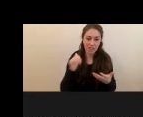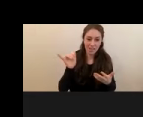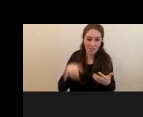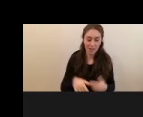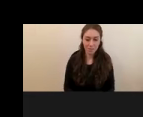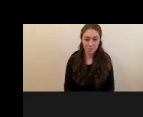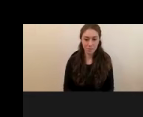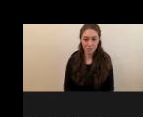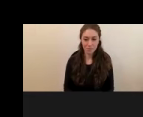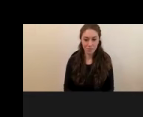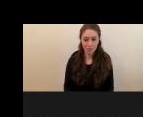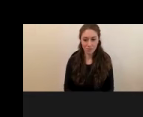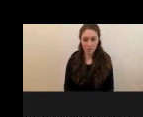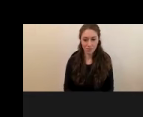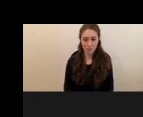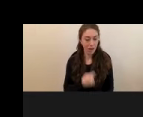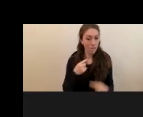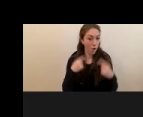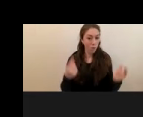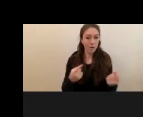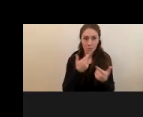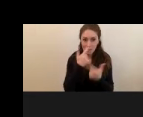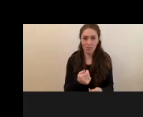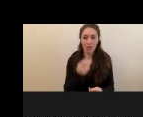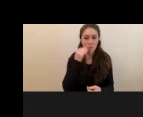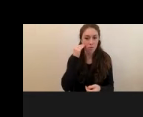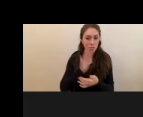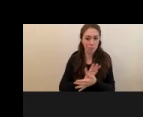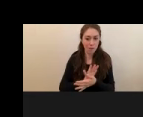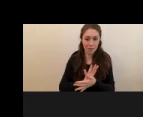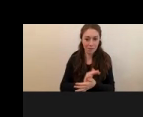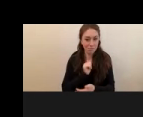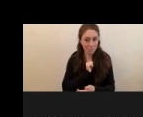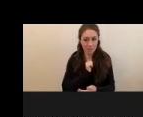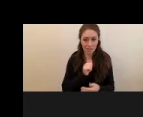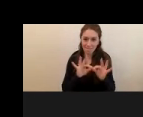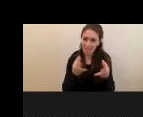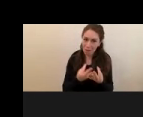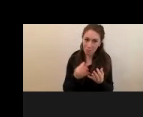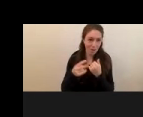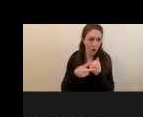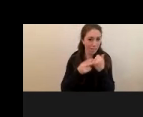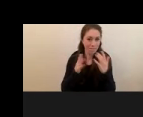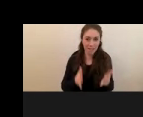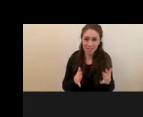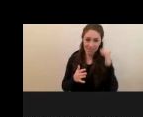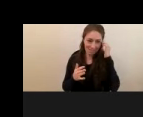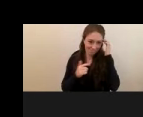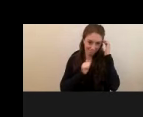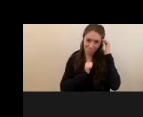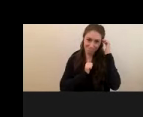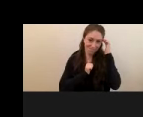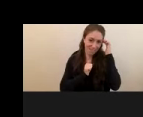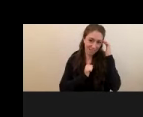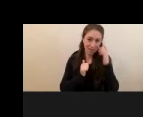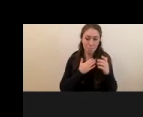I have always been interested in home movies. Like, I've always been the family archivist and have transferred a bunch of my own childhood home